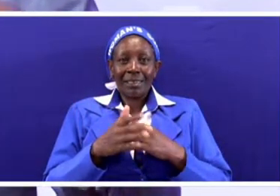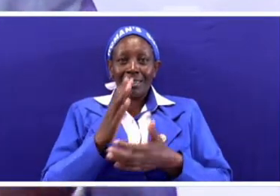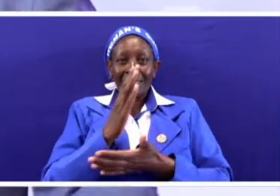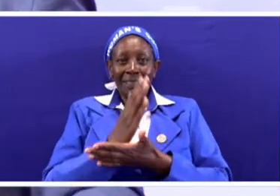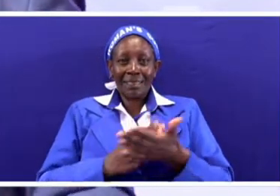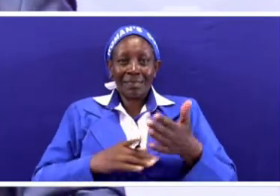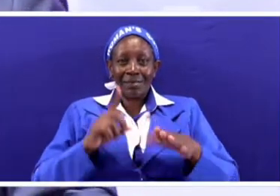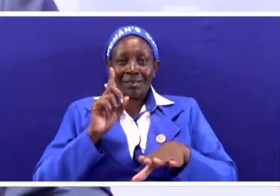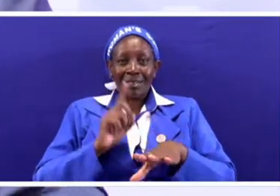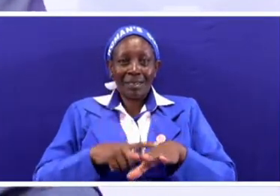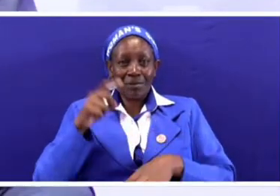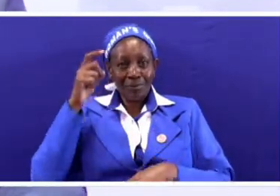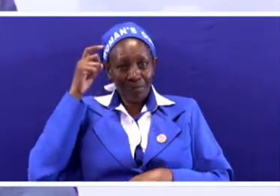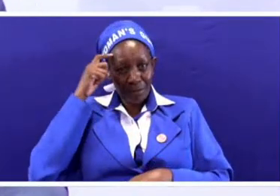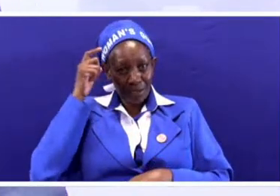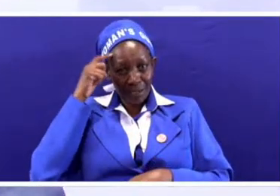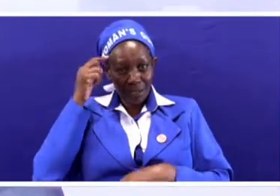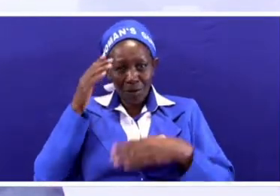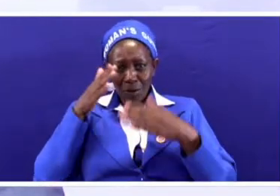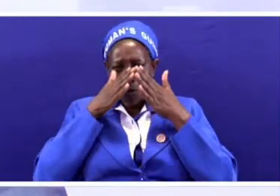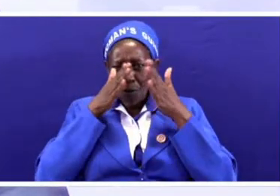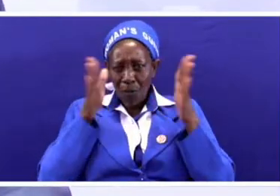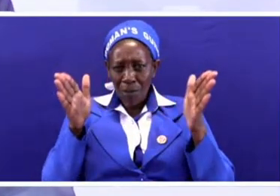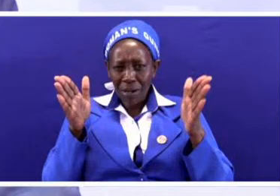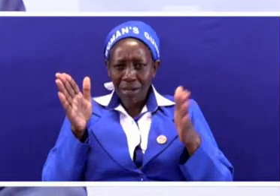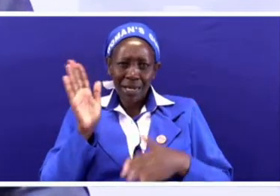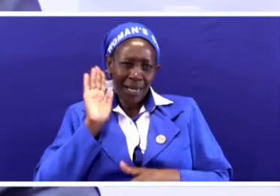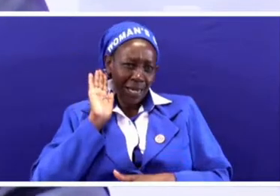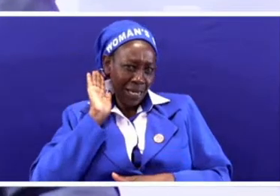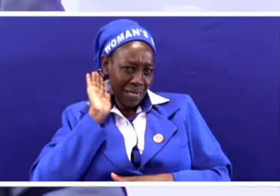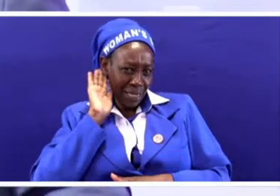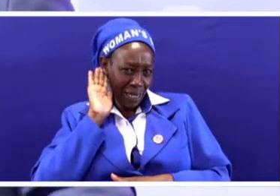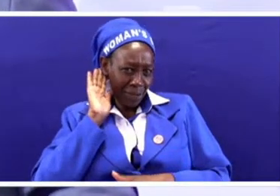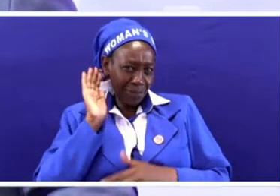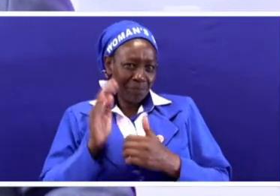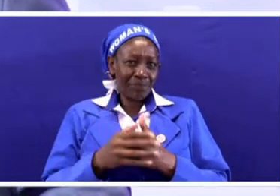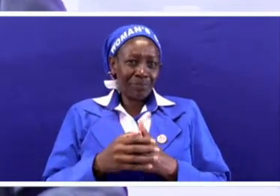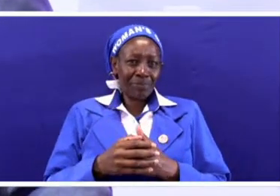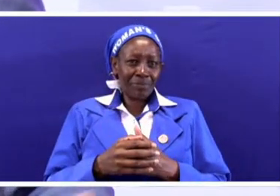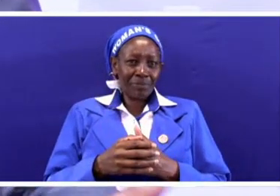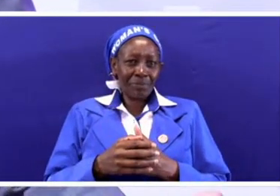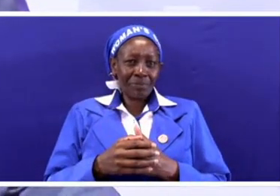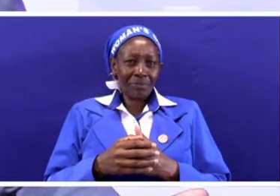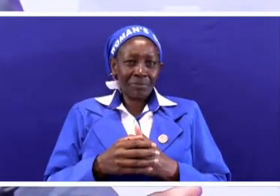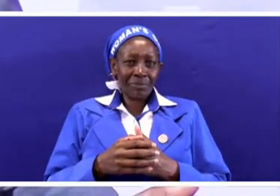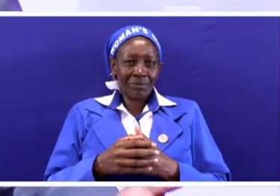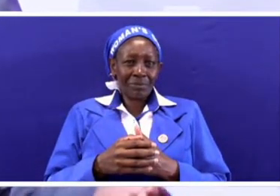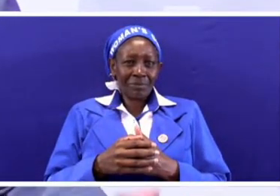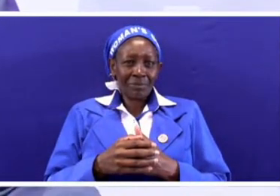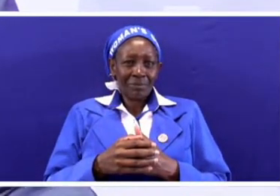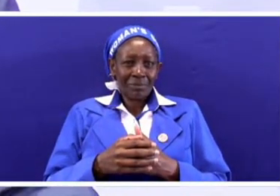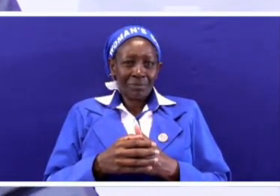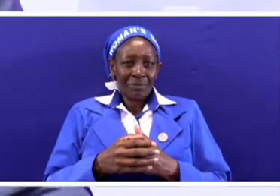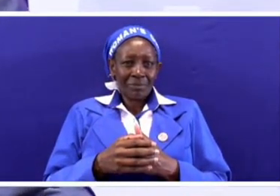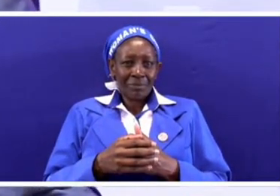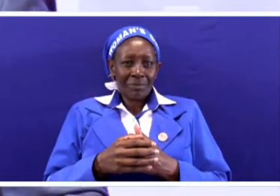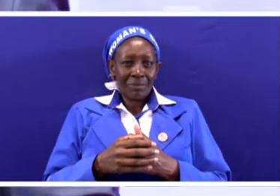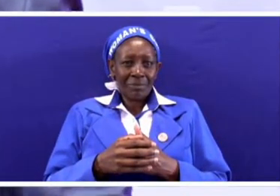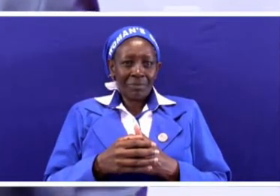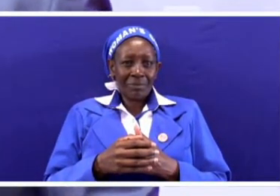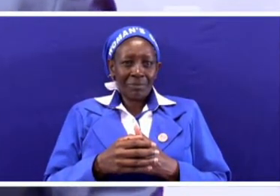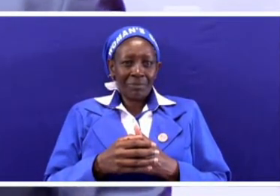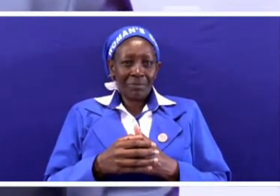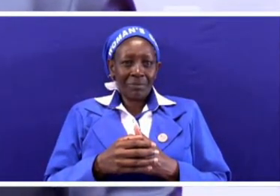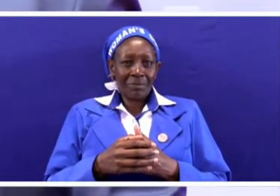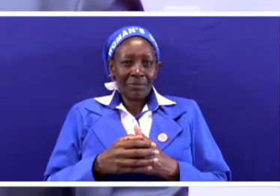opened by hearing a different language. For instance, that as ministers, as